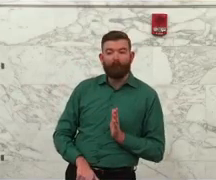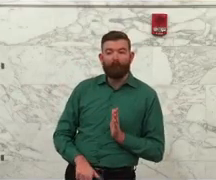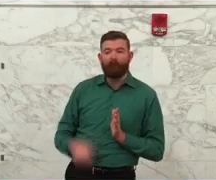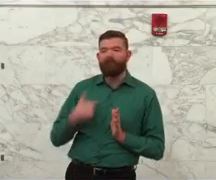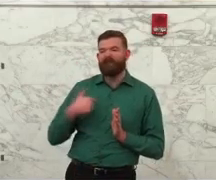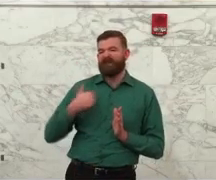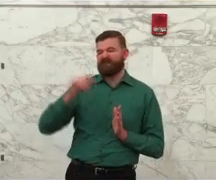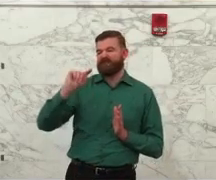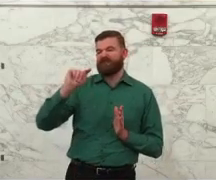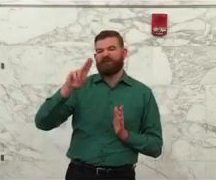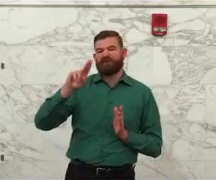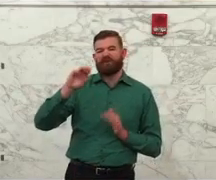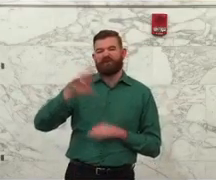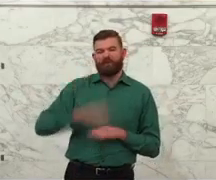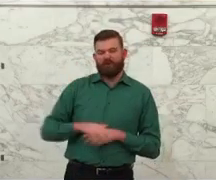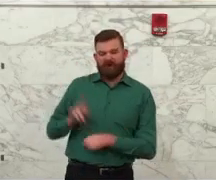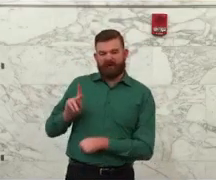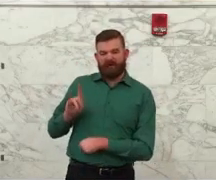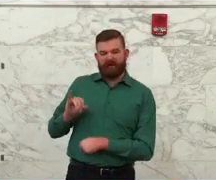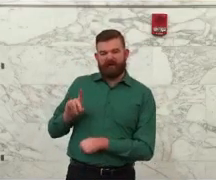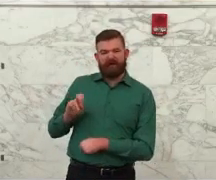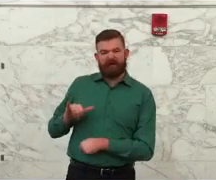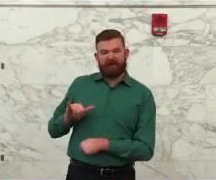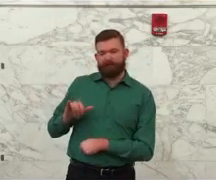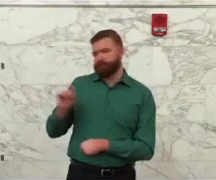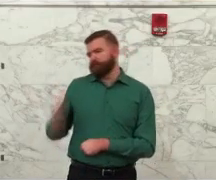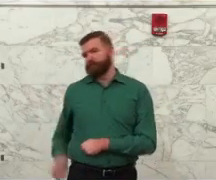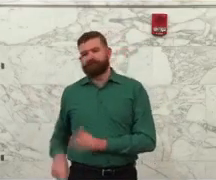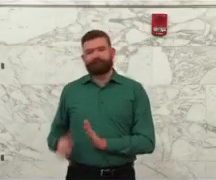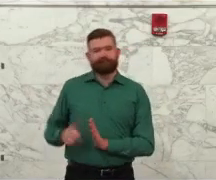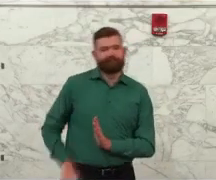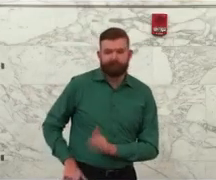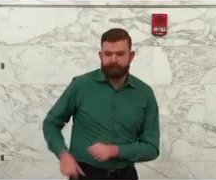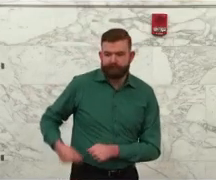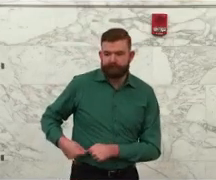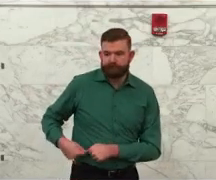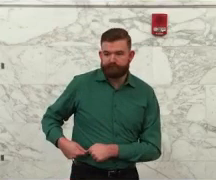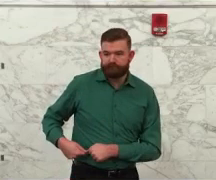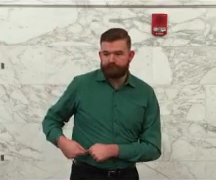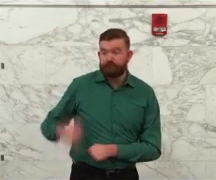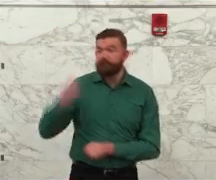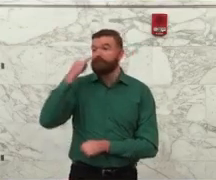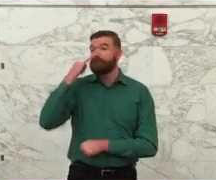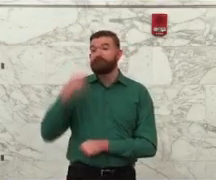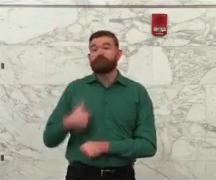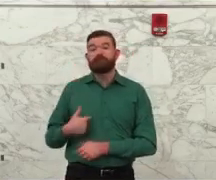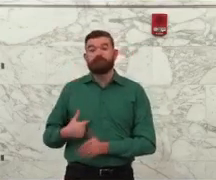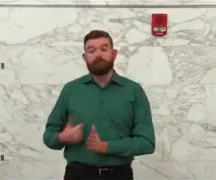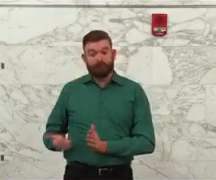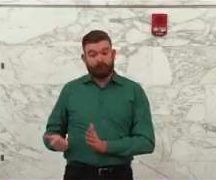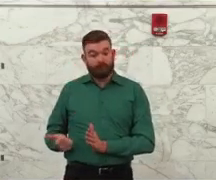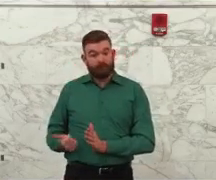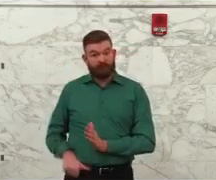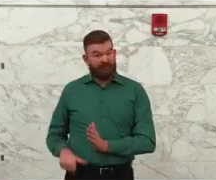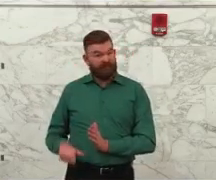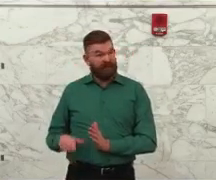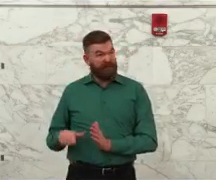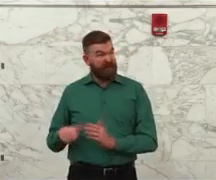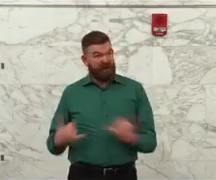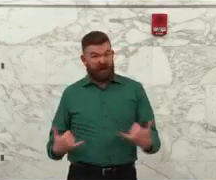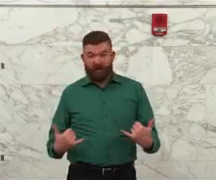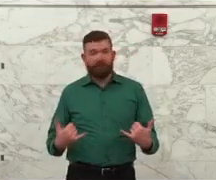within a certain amount of time, that my surgery almost certainly would have been postponed if it were this week, to give you a sense of it. So do you have anything,